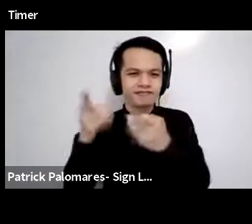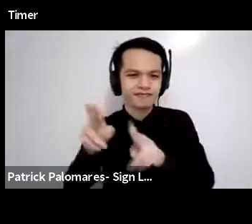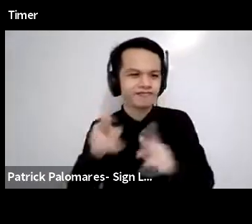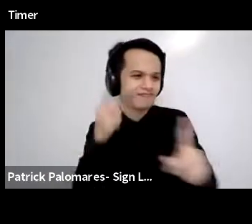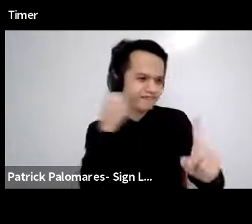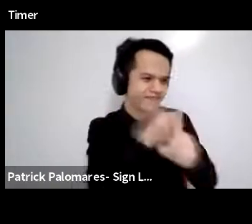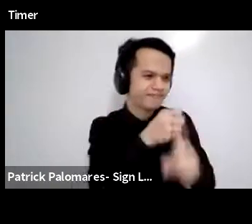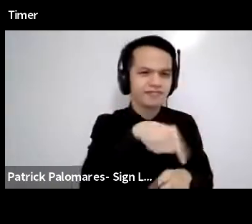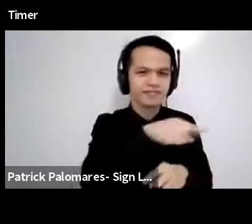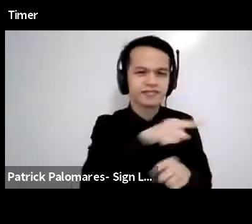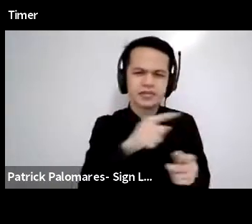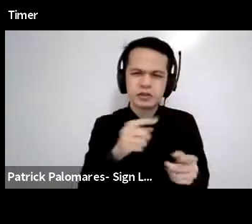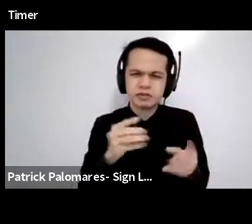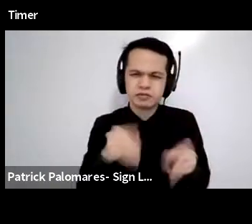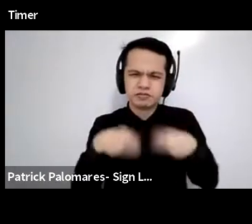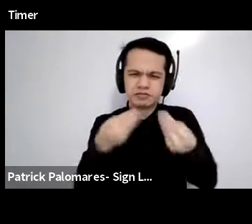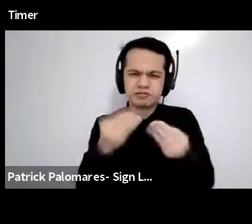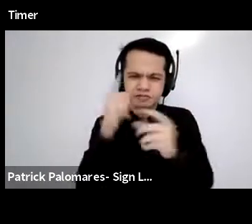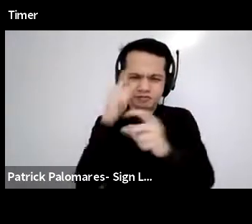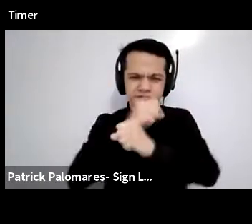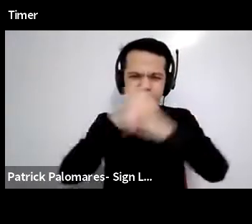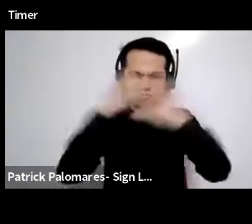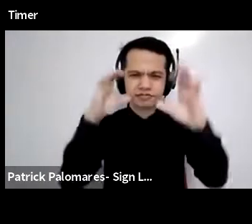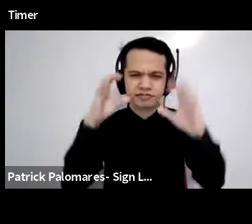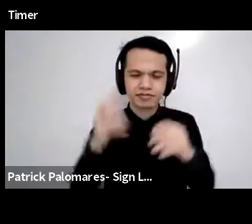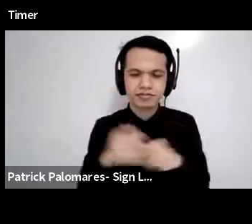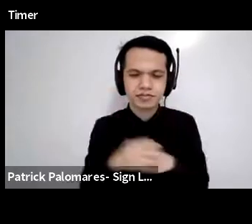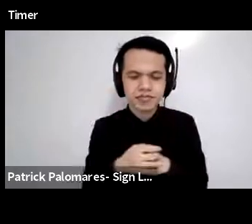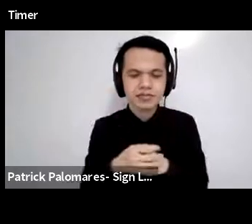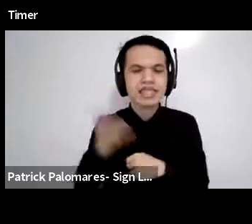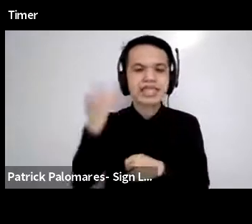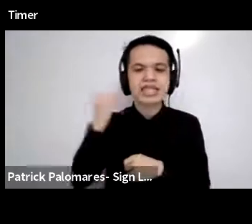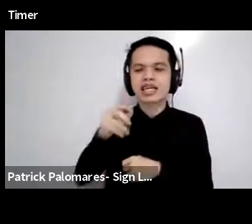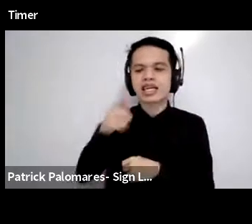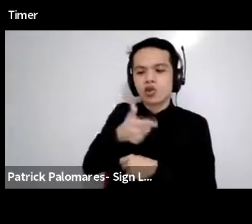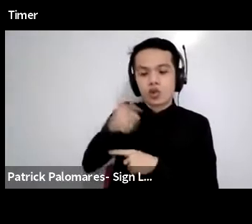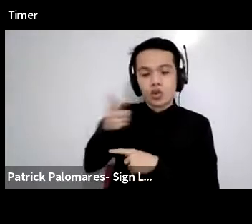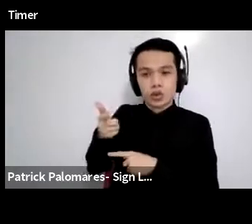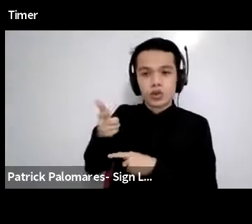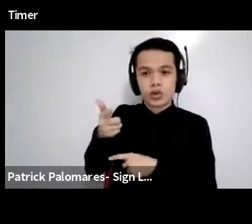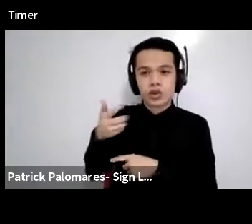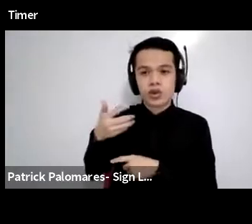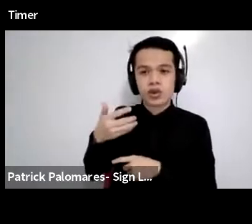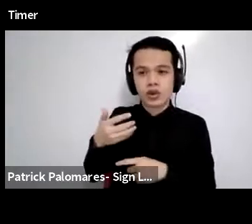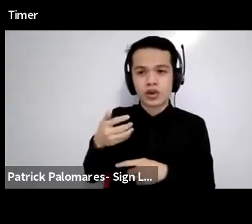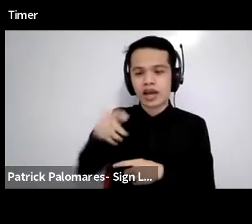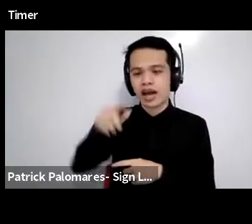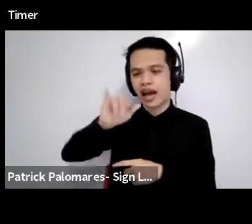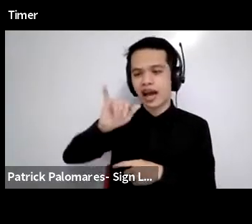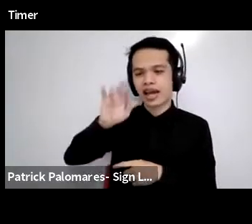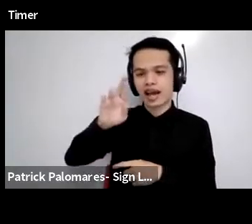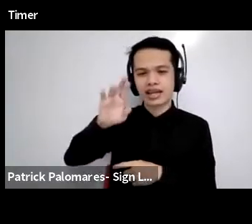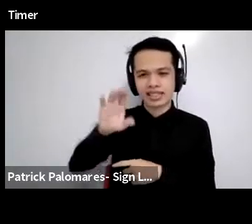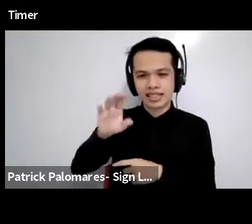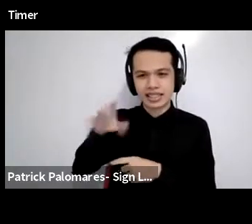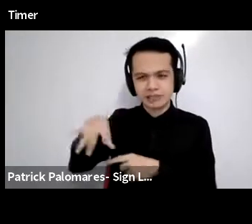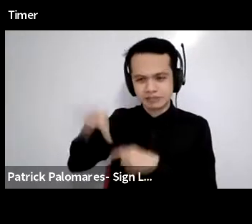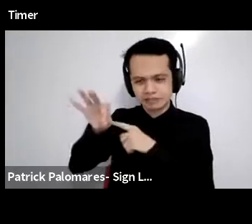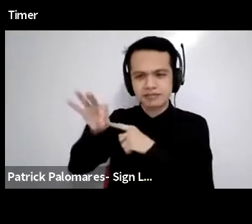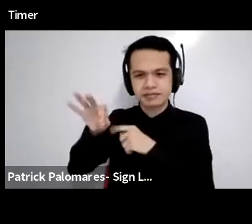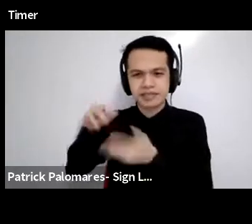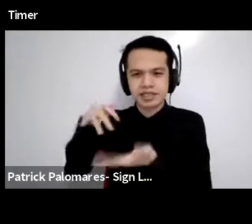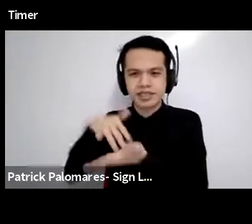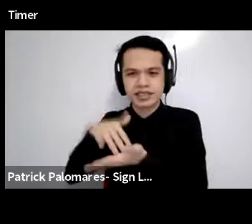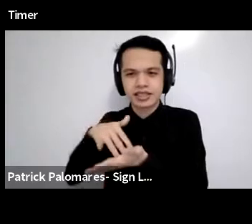picture of that, in 2020, IFRC found in a study that there